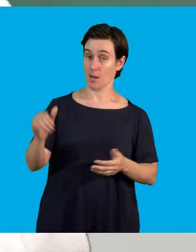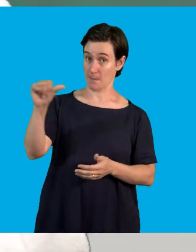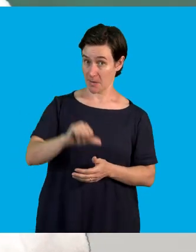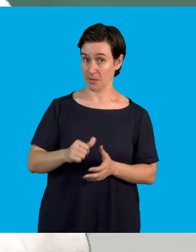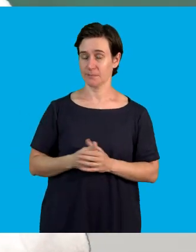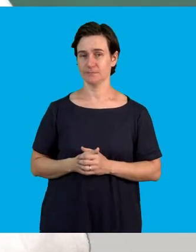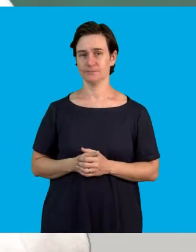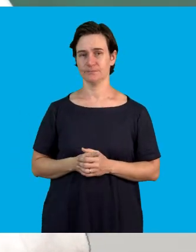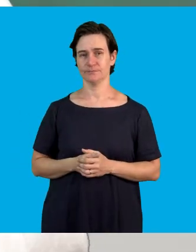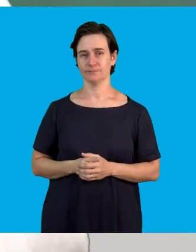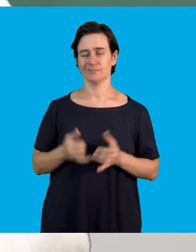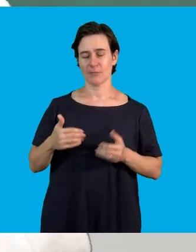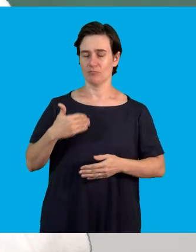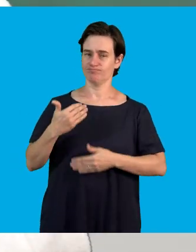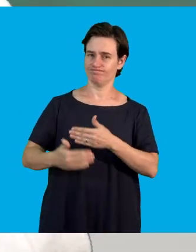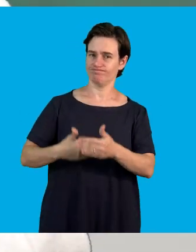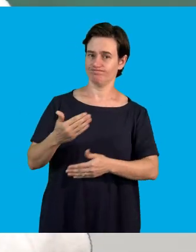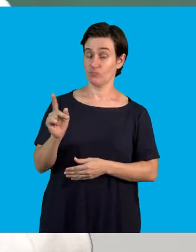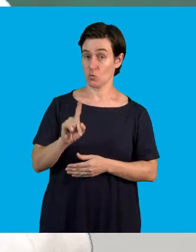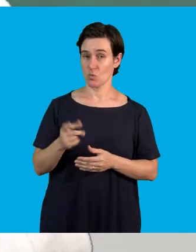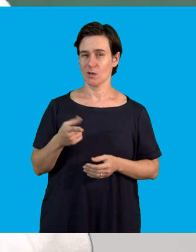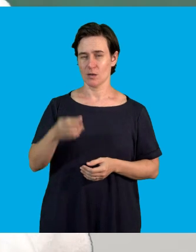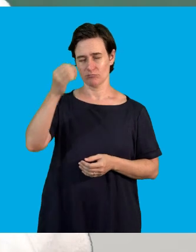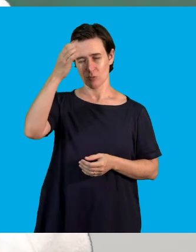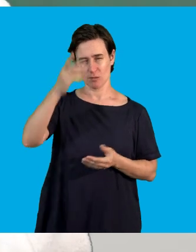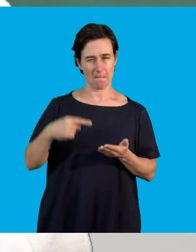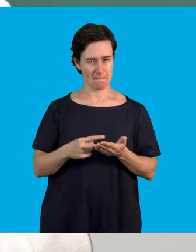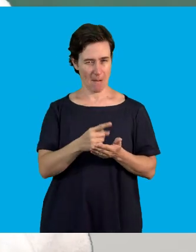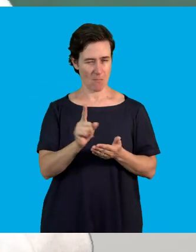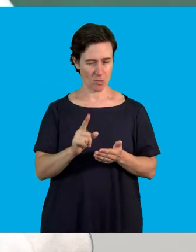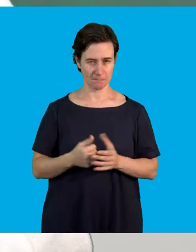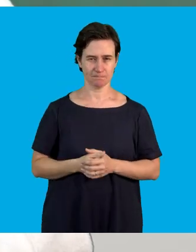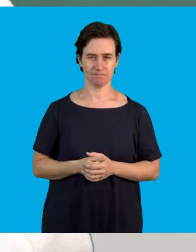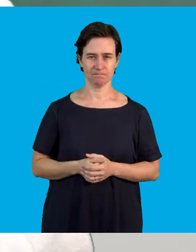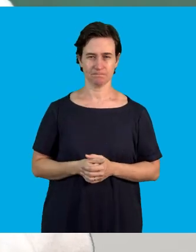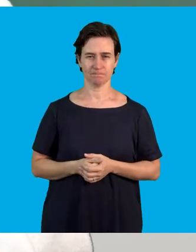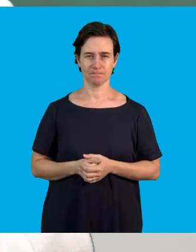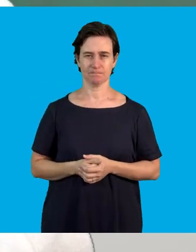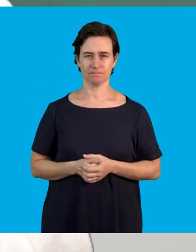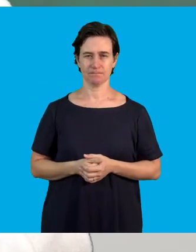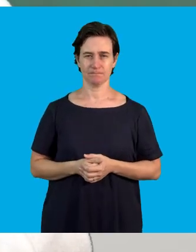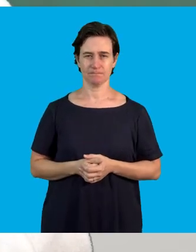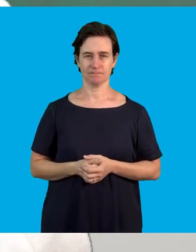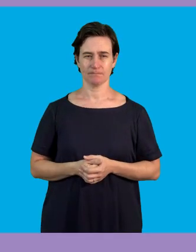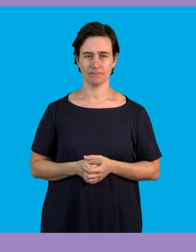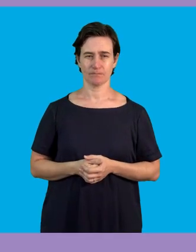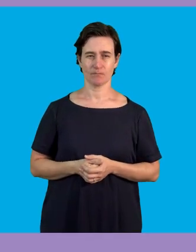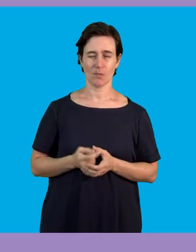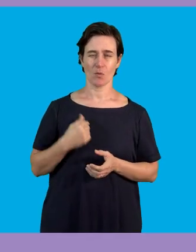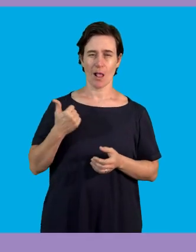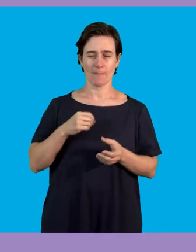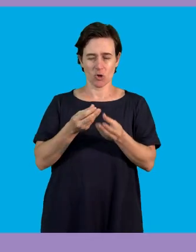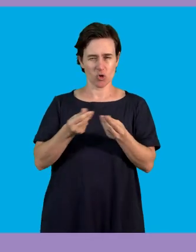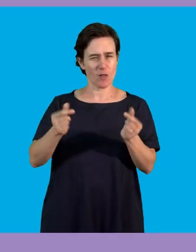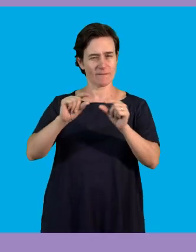Welcome back. Now let's continue with our concept map, and we are to solve